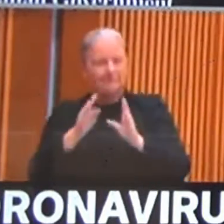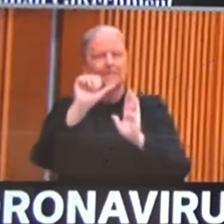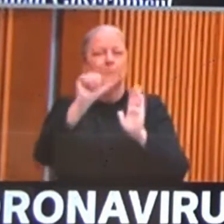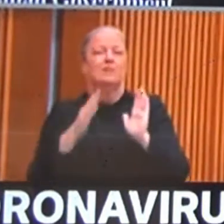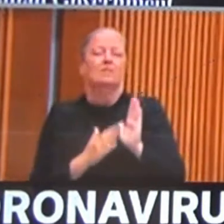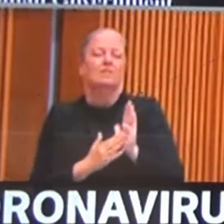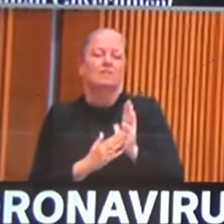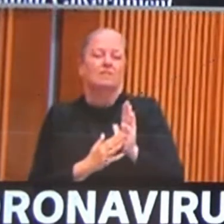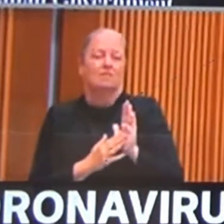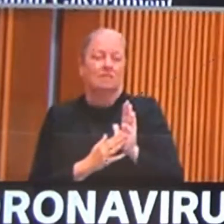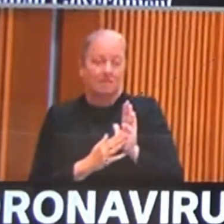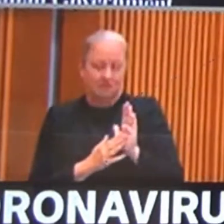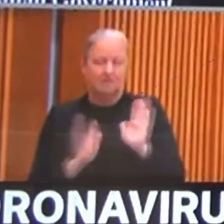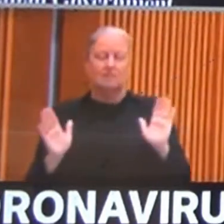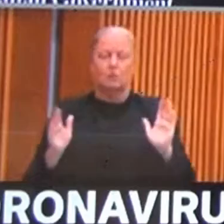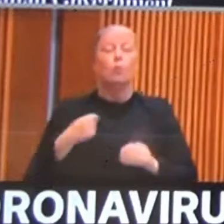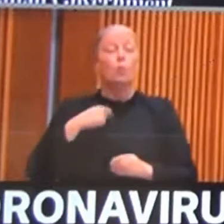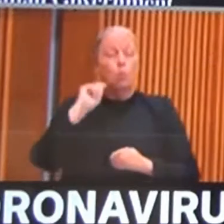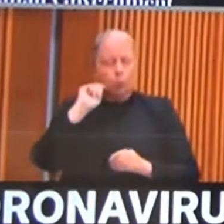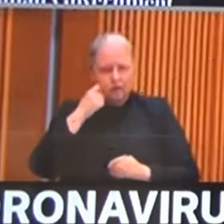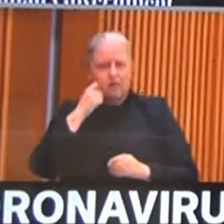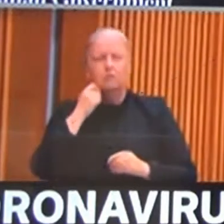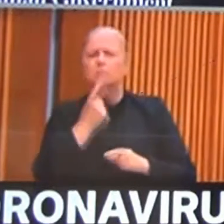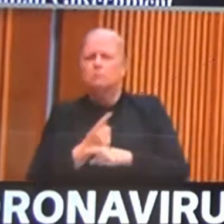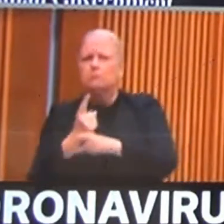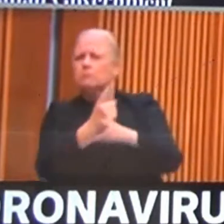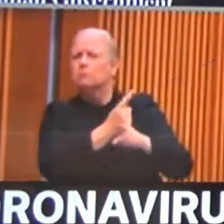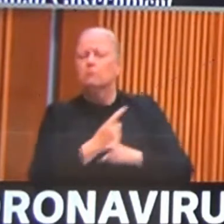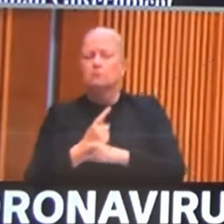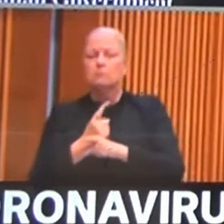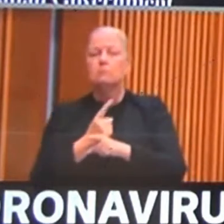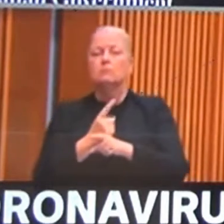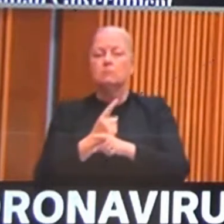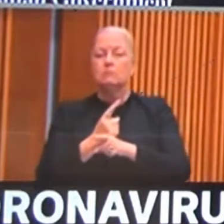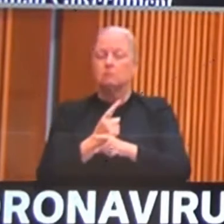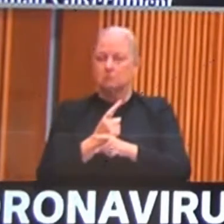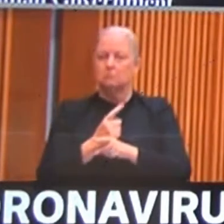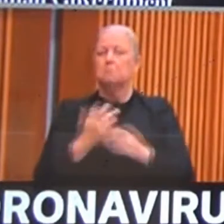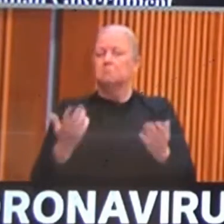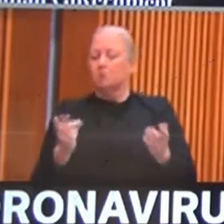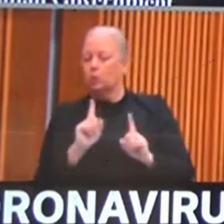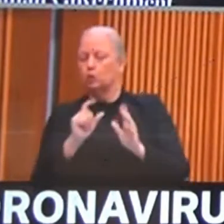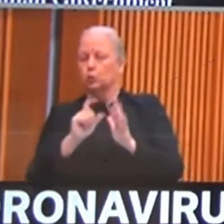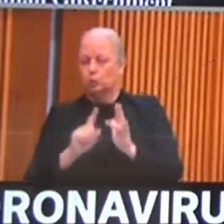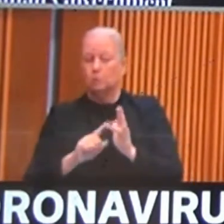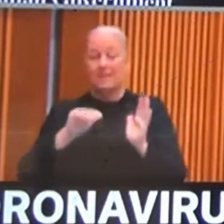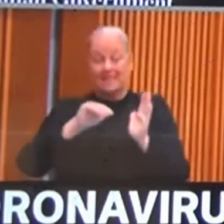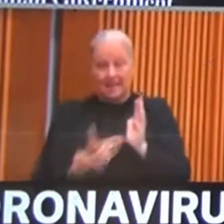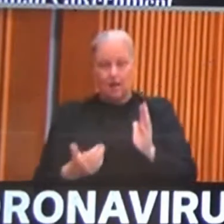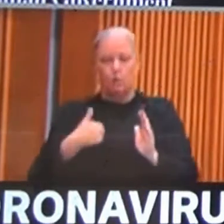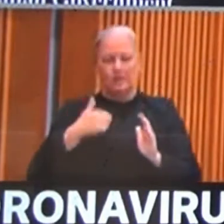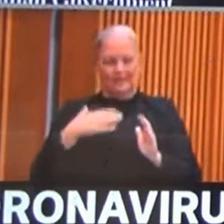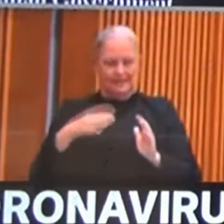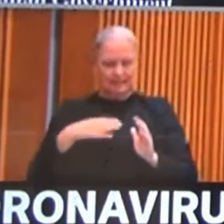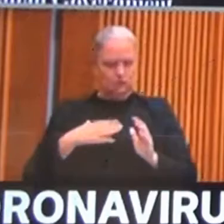and wherever we can, we will look to lift those. But for the time being, we need to consolidate, to